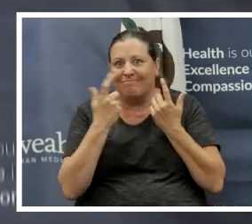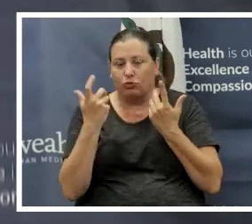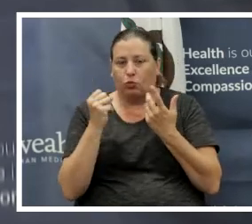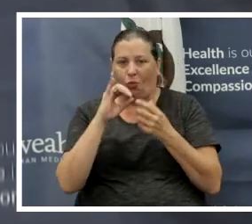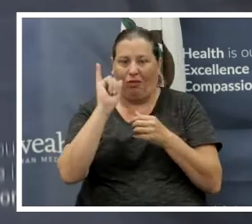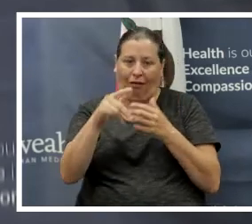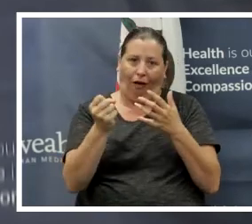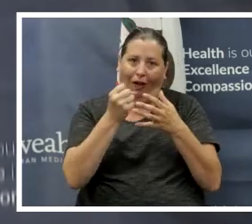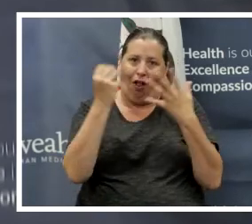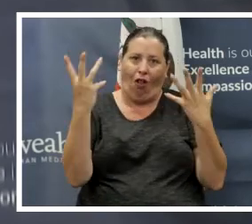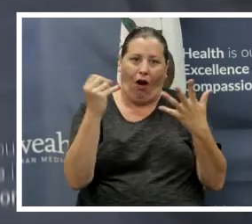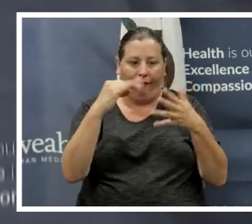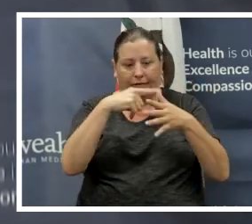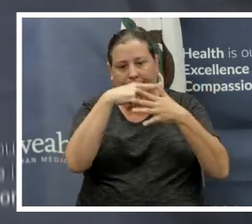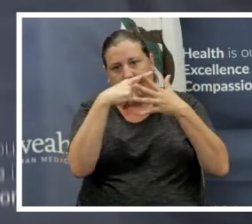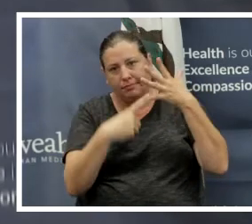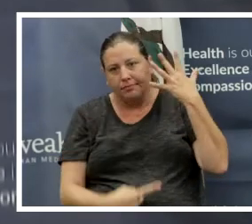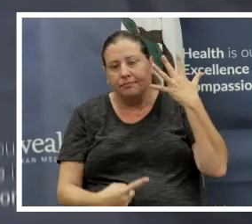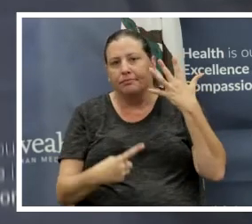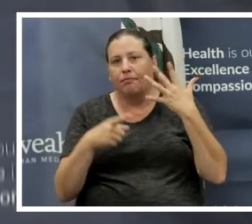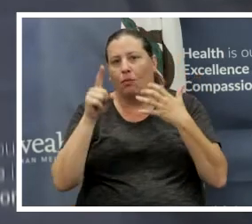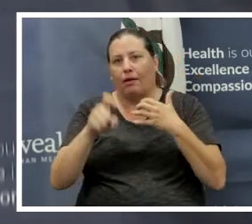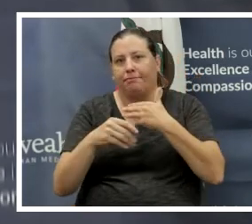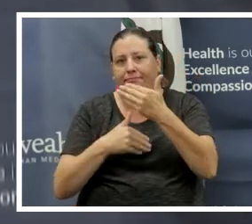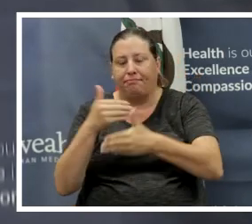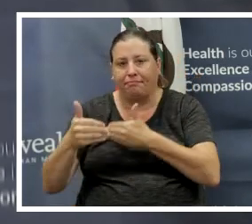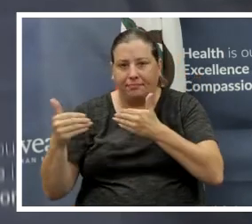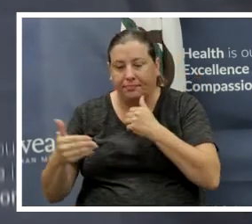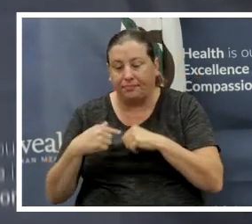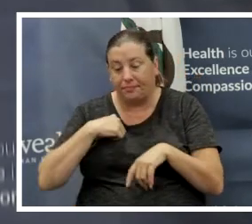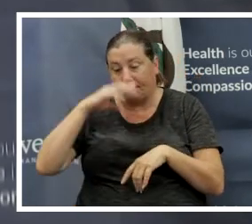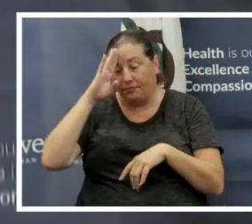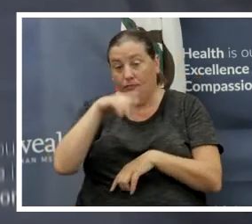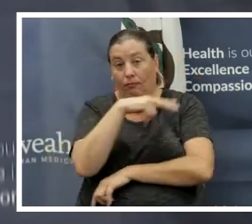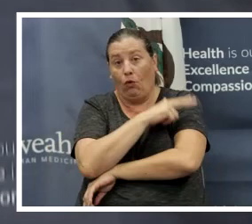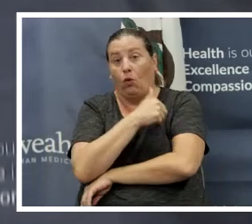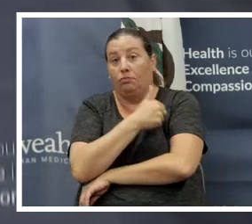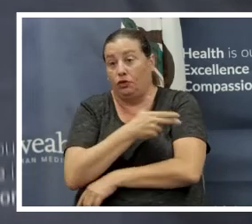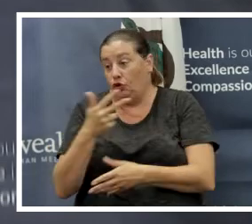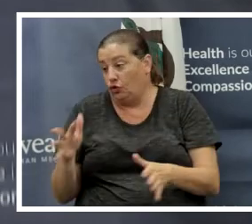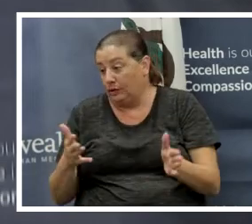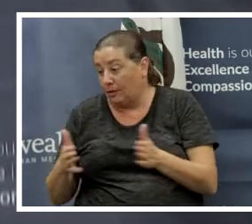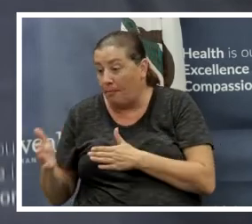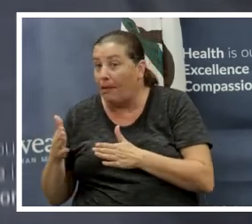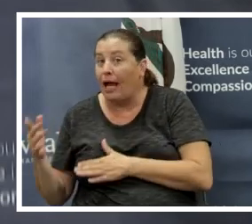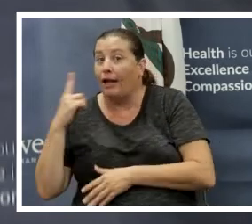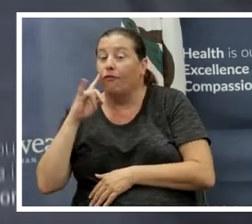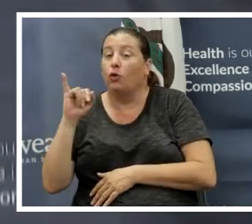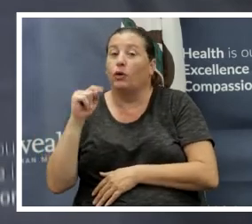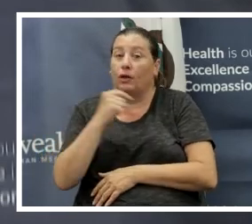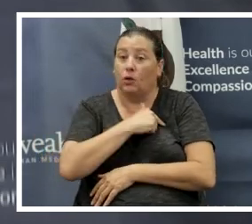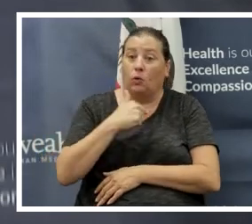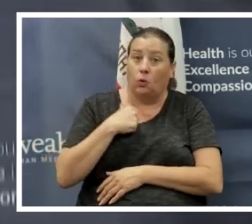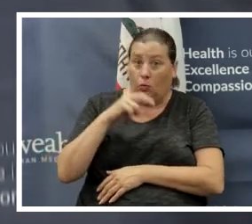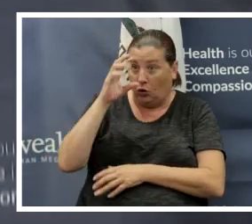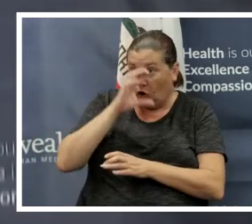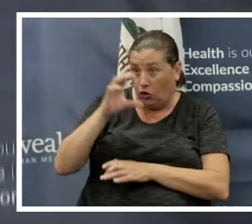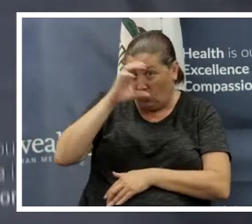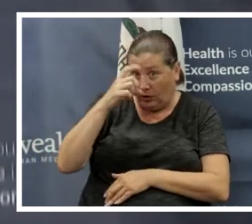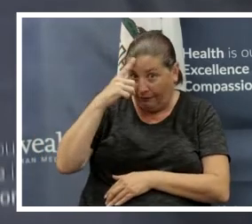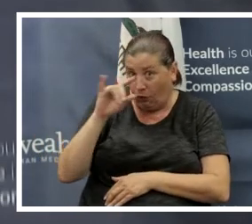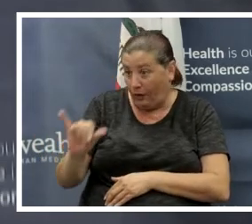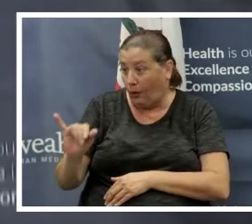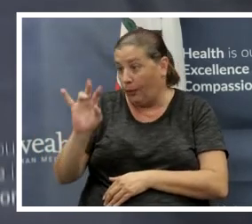a vaccine that has to be stored that way? So I know hospitals like us, we're already planning for it. Actually, we're looking for those minus 70